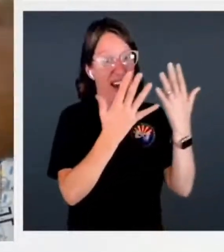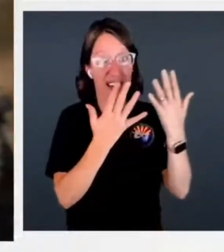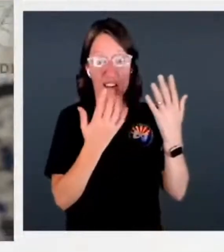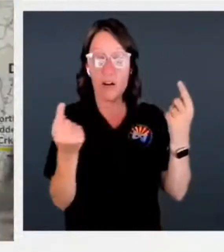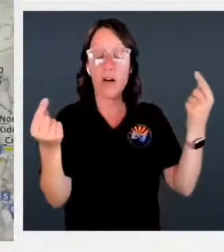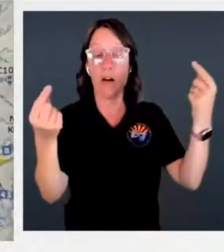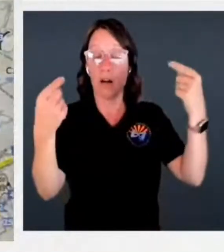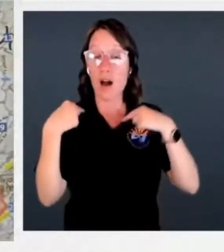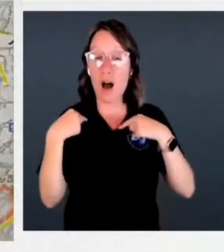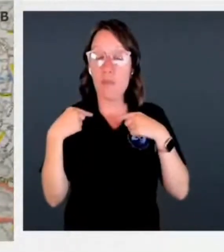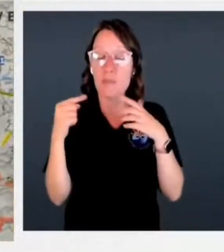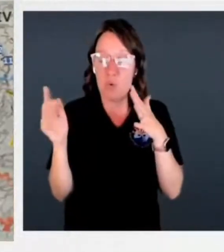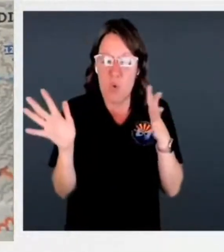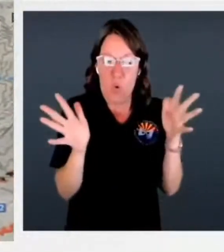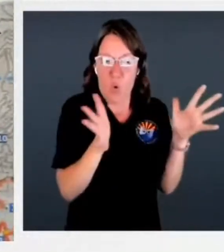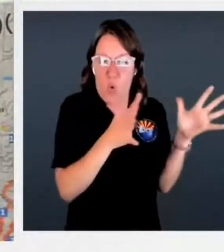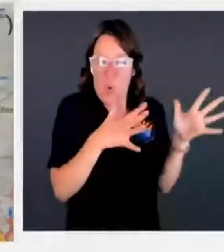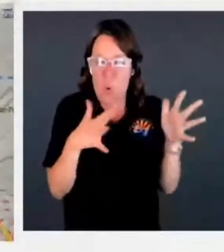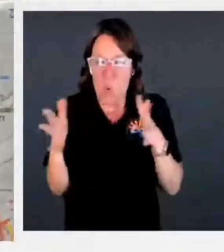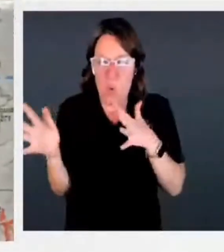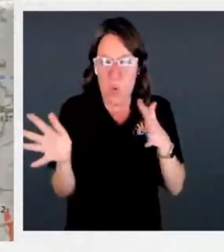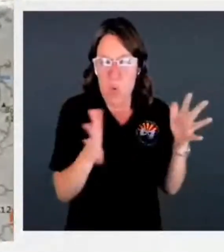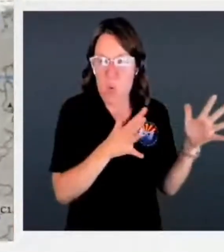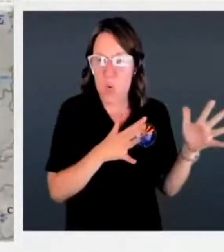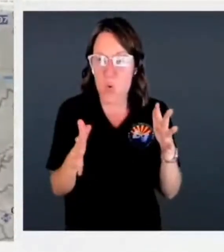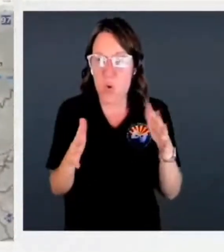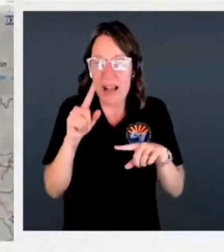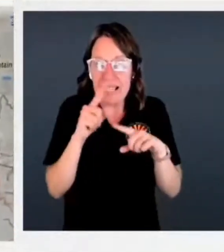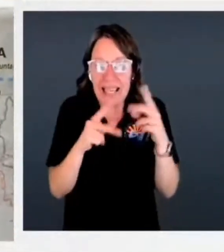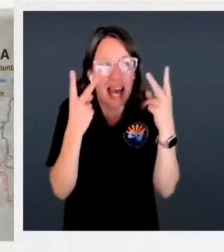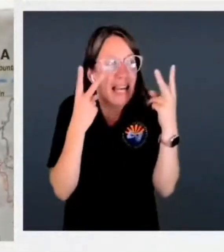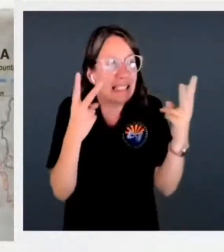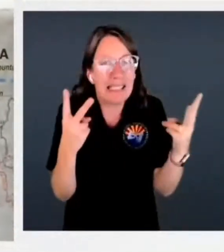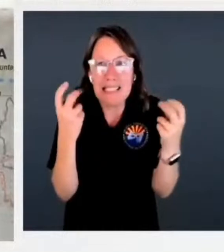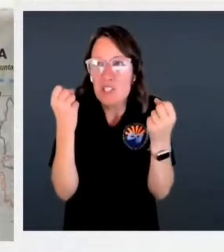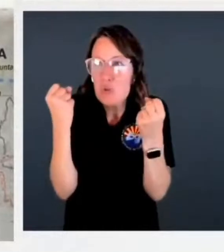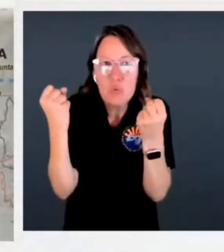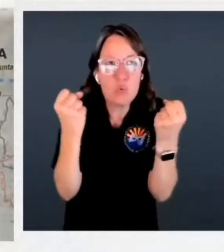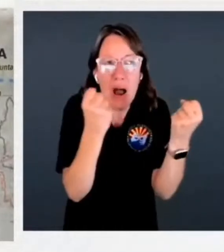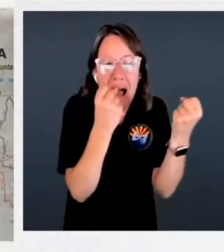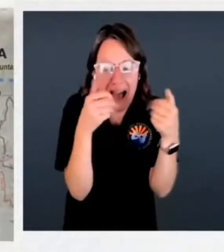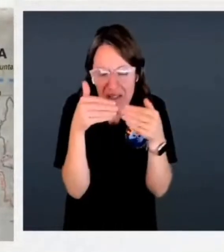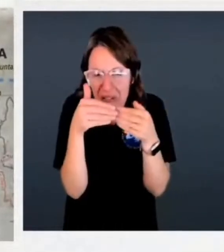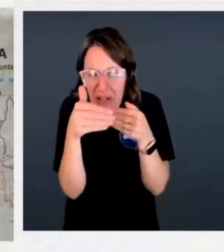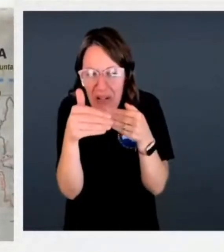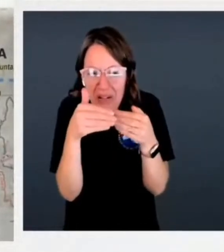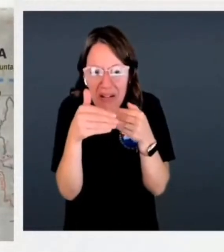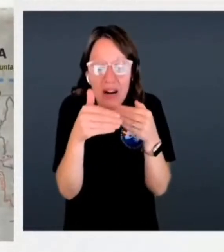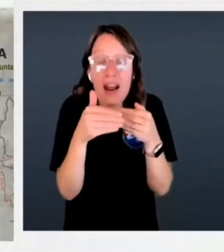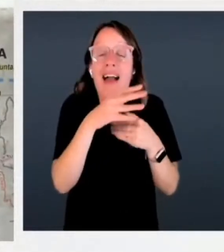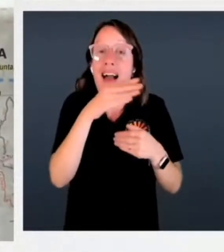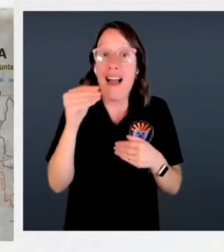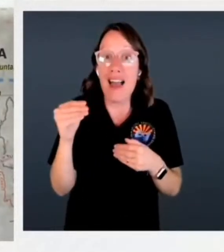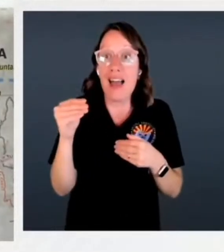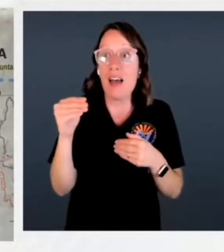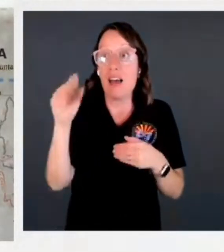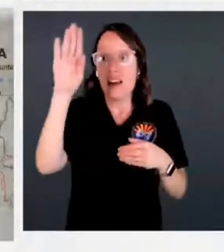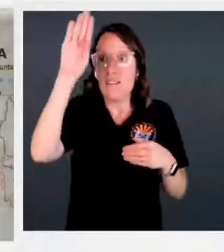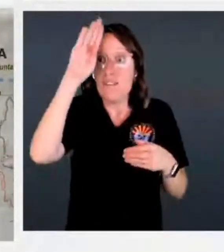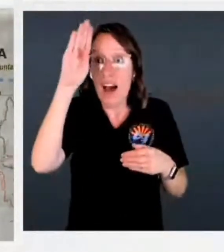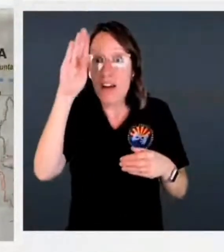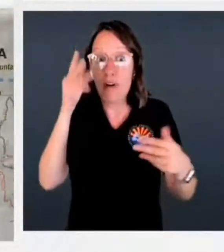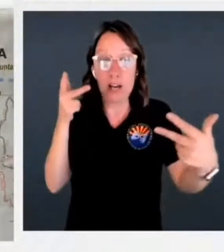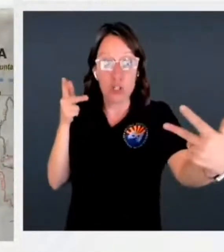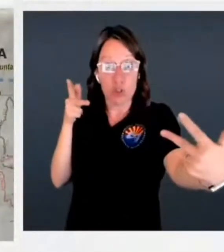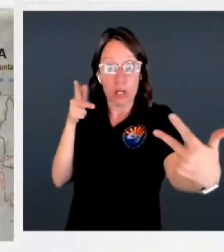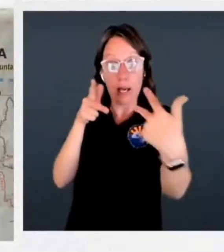gale force winds. You're not going to be able to see more than 15, 20 feet. And you're going to be dodging vehicles coming in that are going to be trying to protect